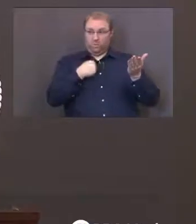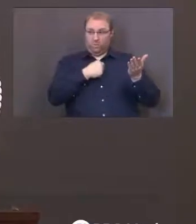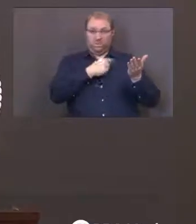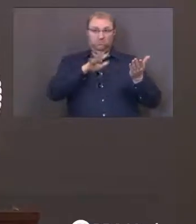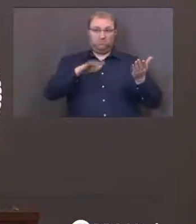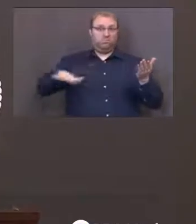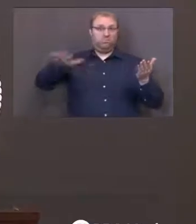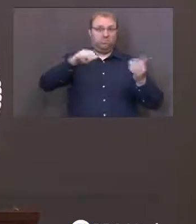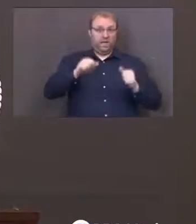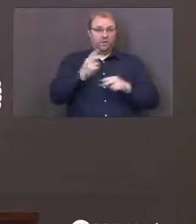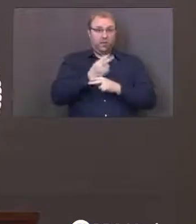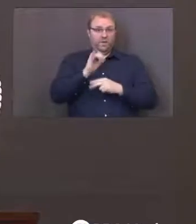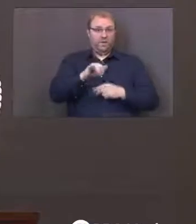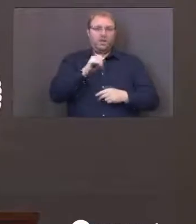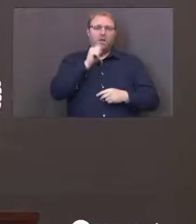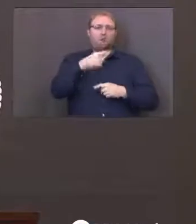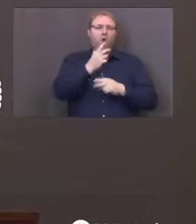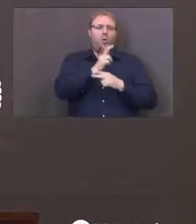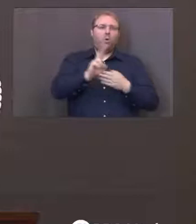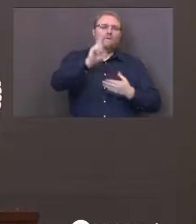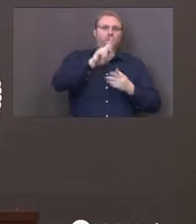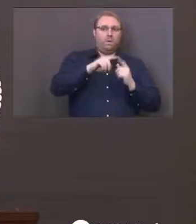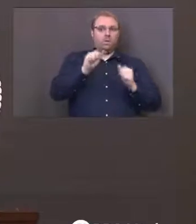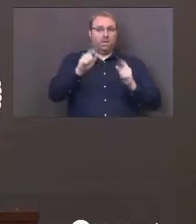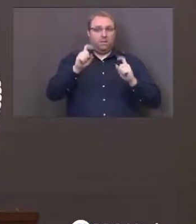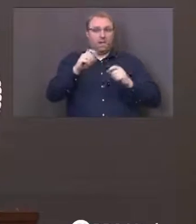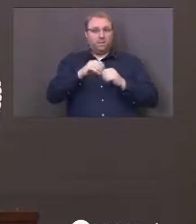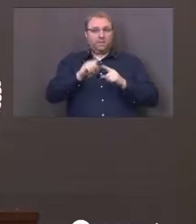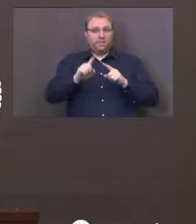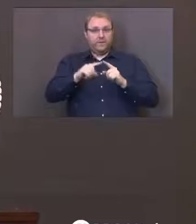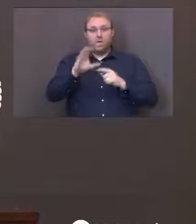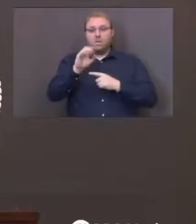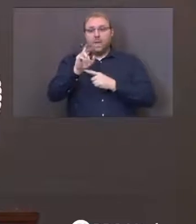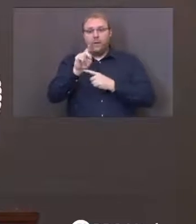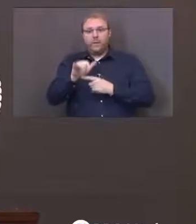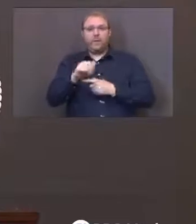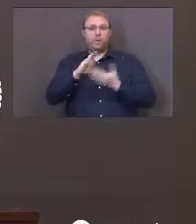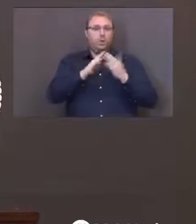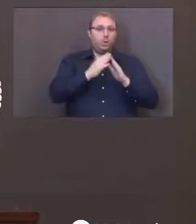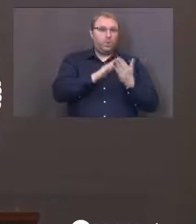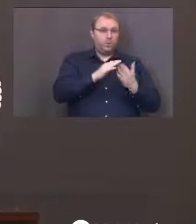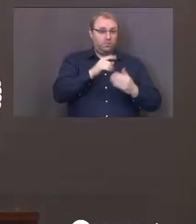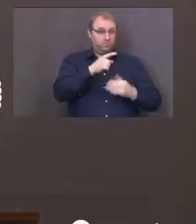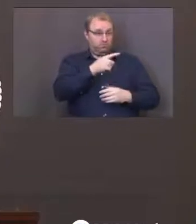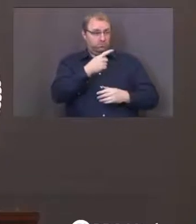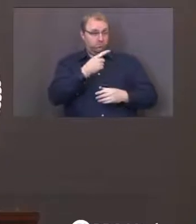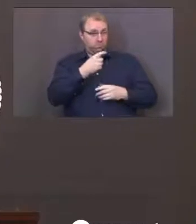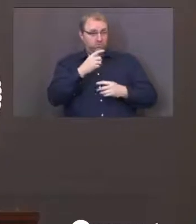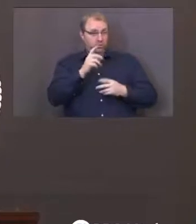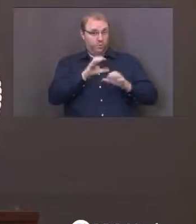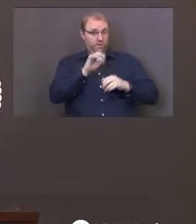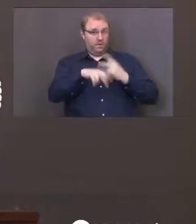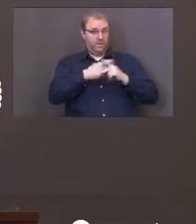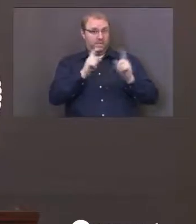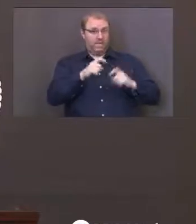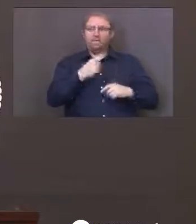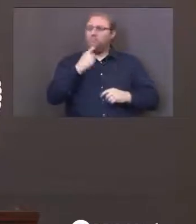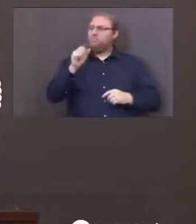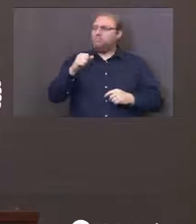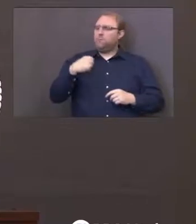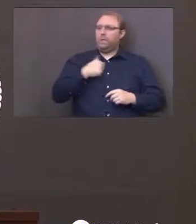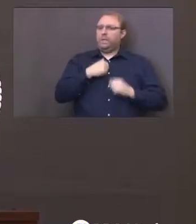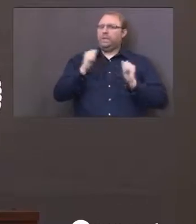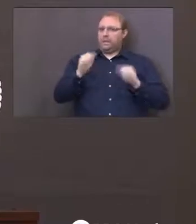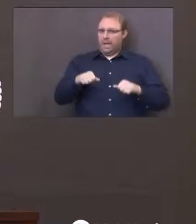widespread and not in university settings, but in entire counties and communities? Is that something that you're looking at? Yeah, absolutely. I mean, this whole